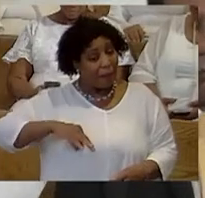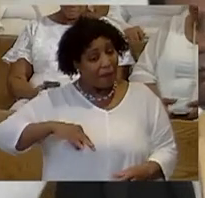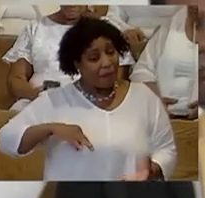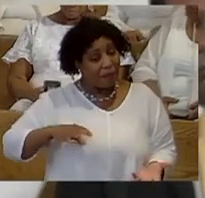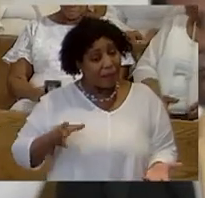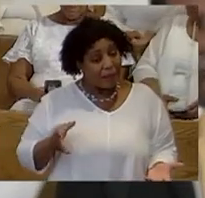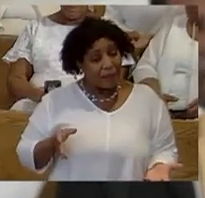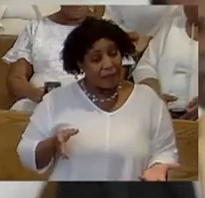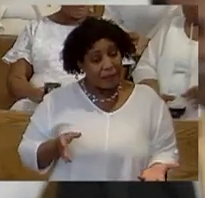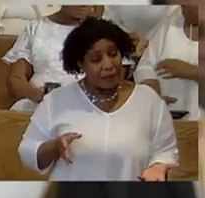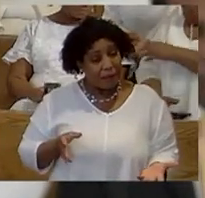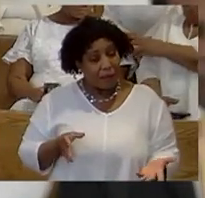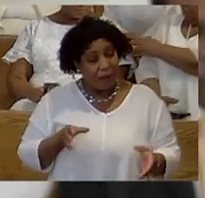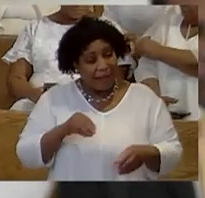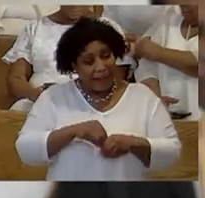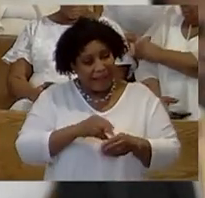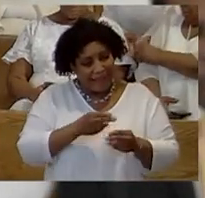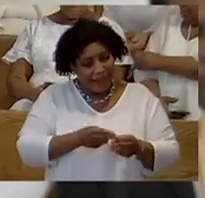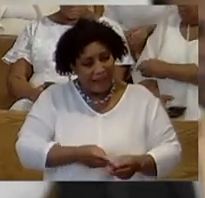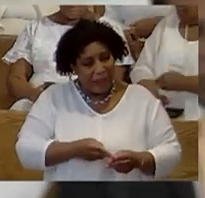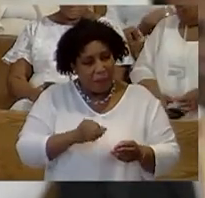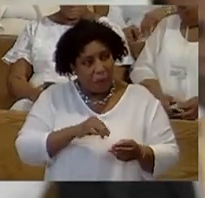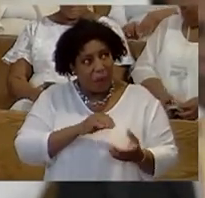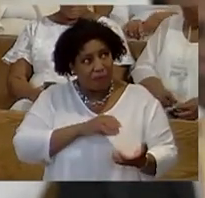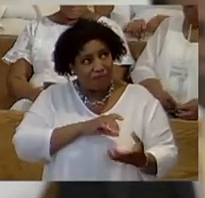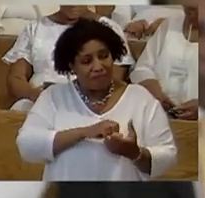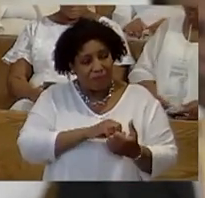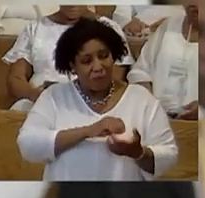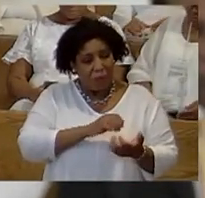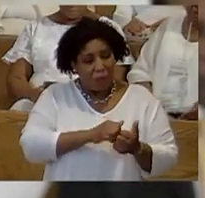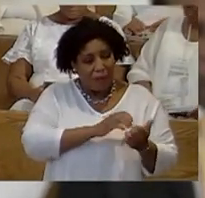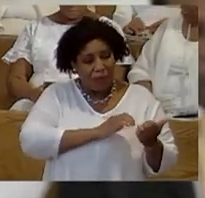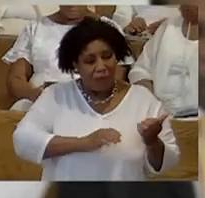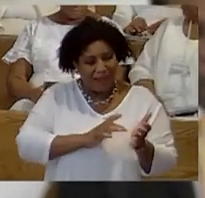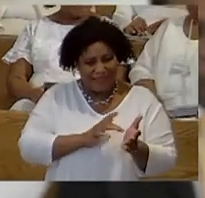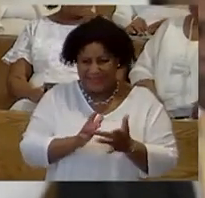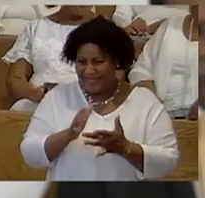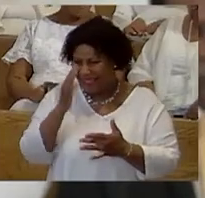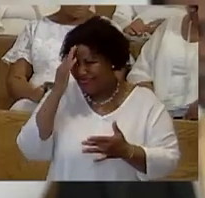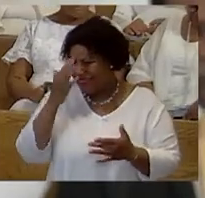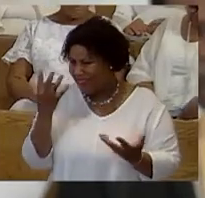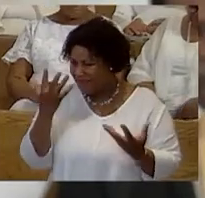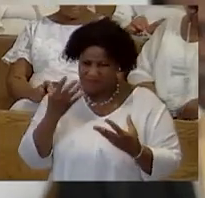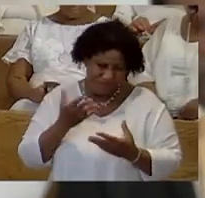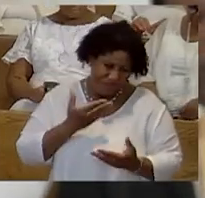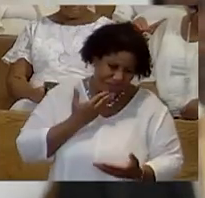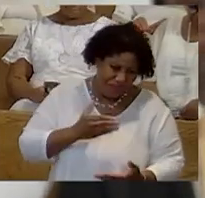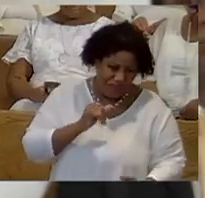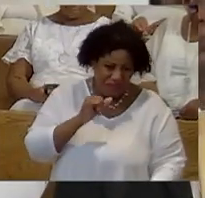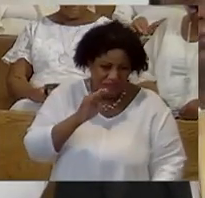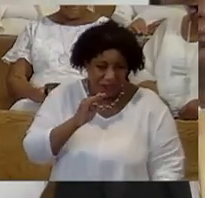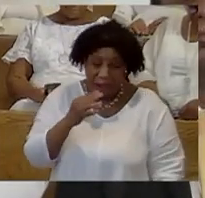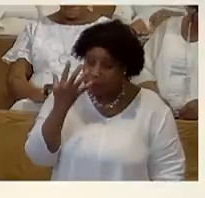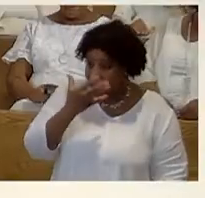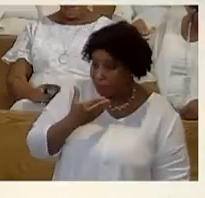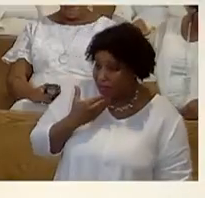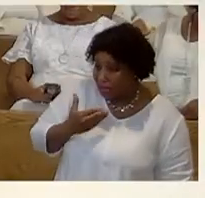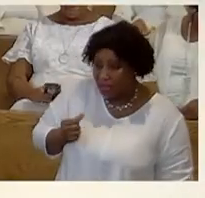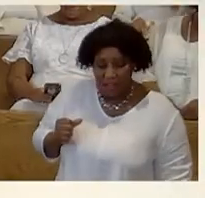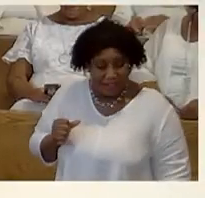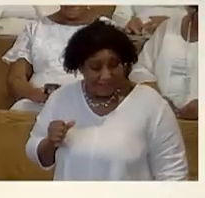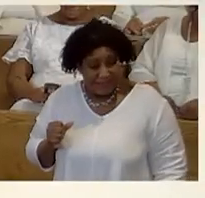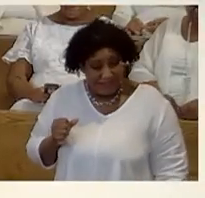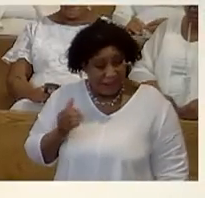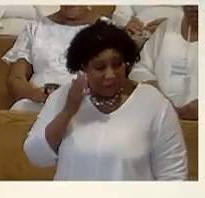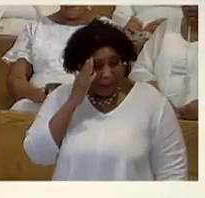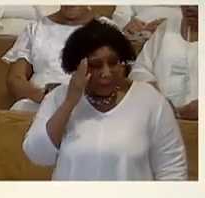being in the name or being with Christ Jesus. I know y'all got nice jobs and many of y'all look good because you